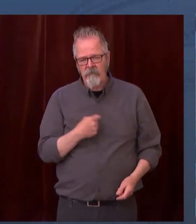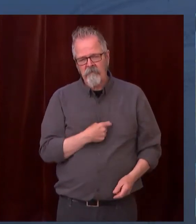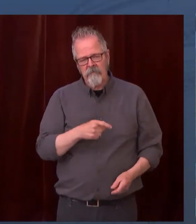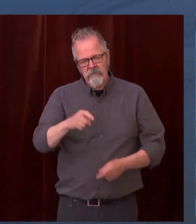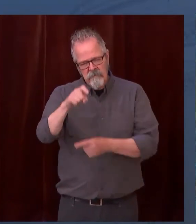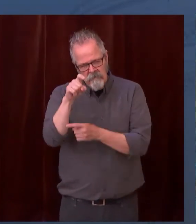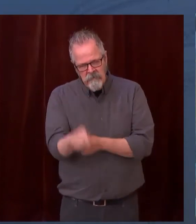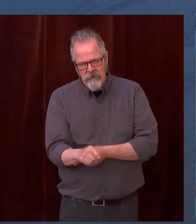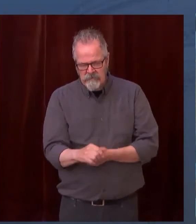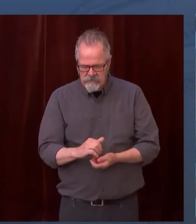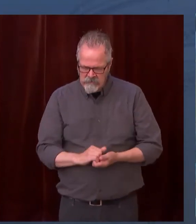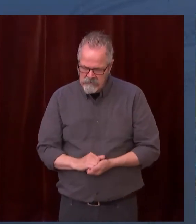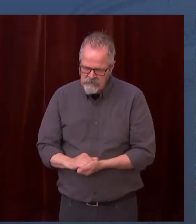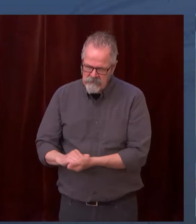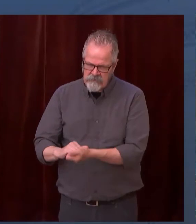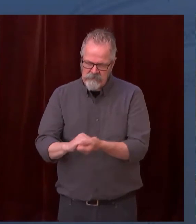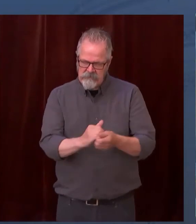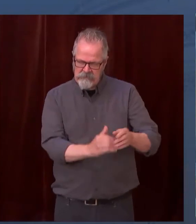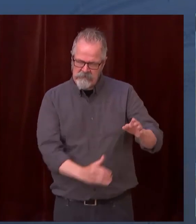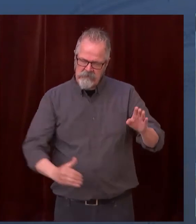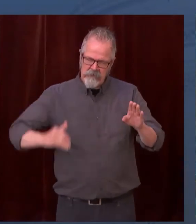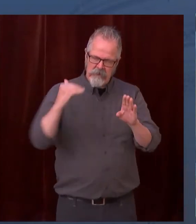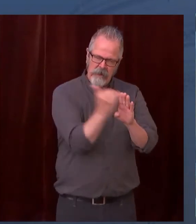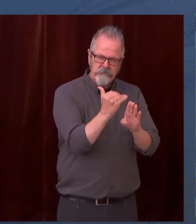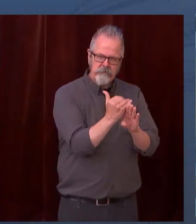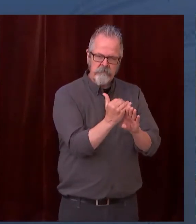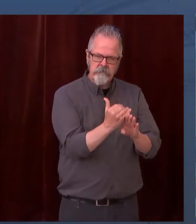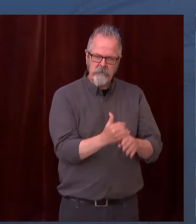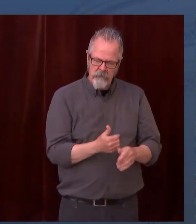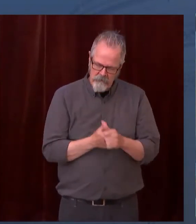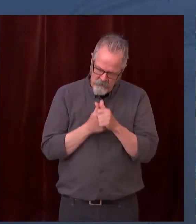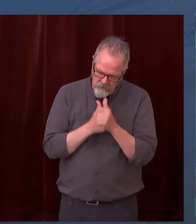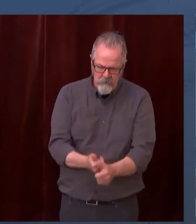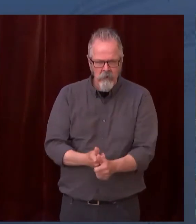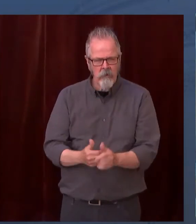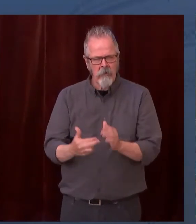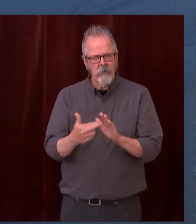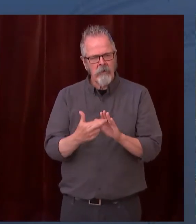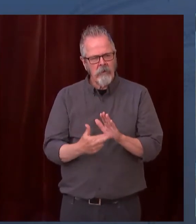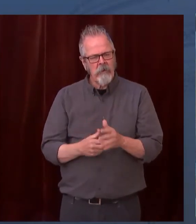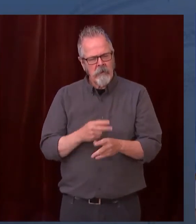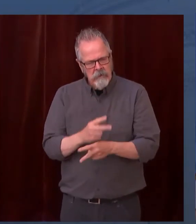additional measures, we're gonna continue to see success.